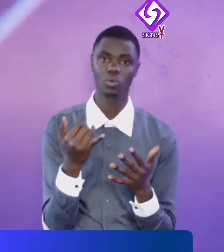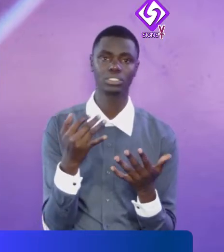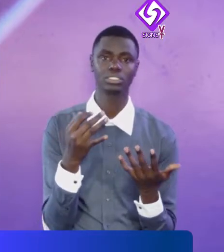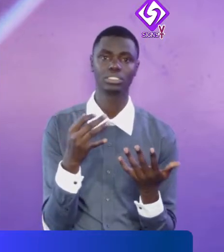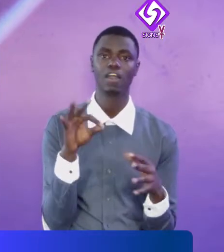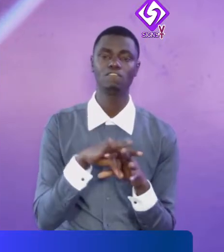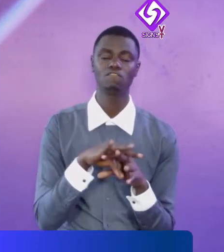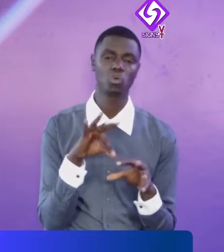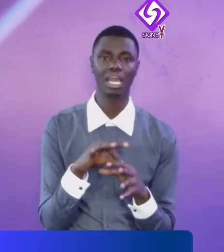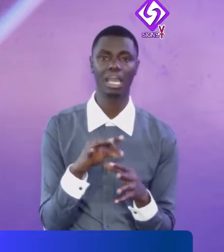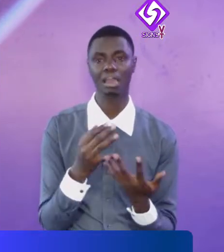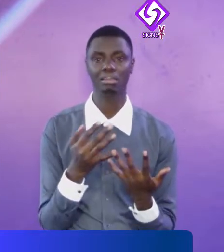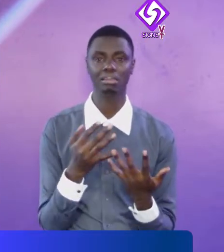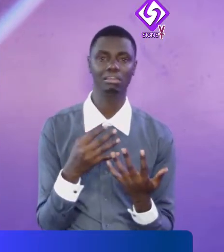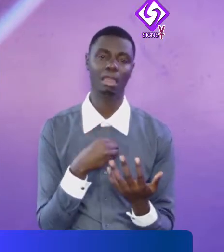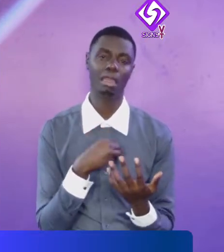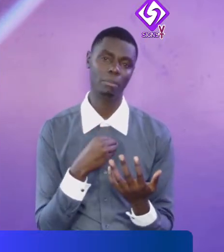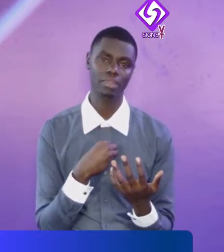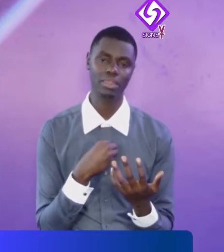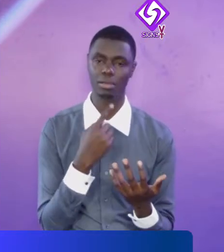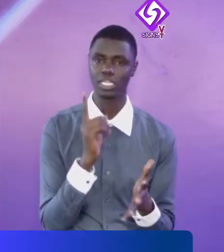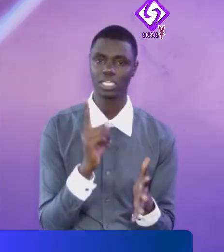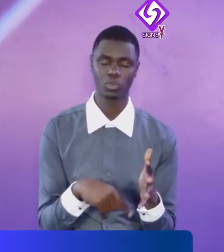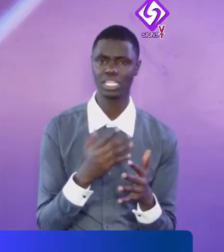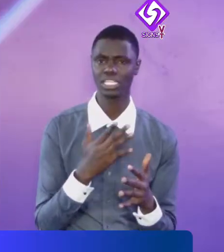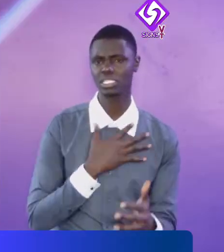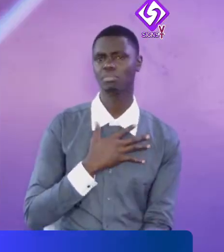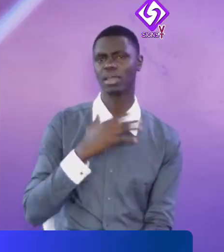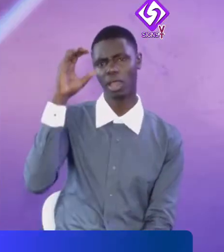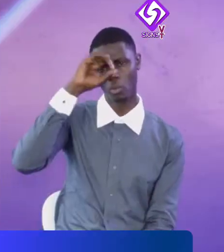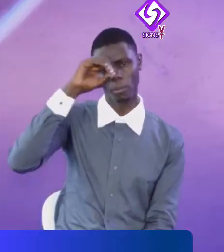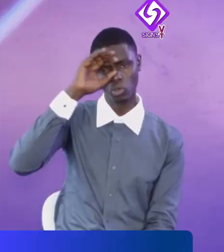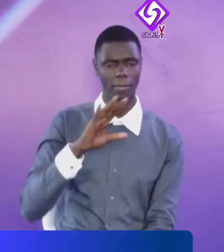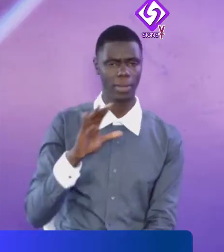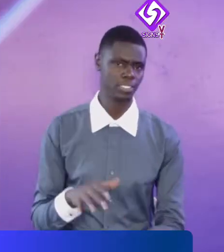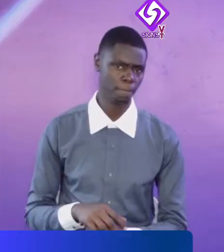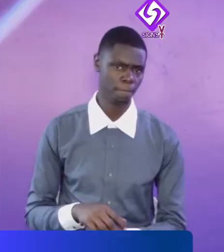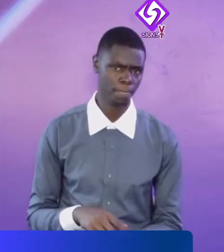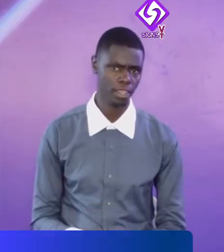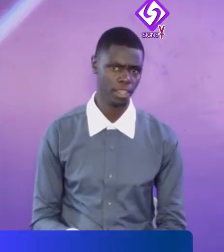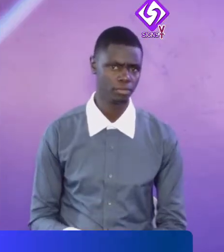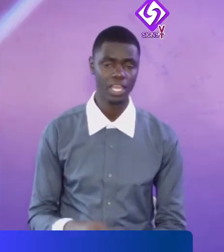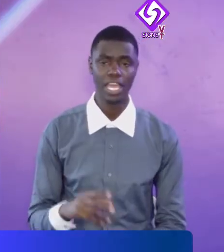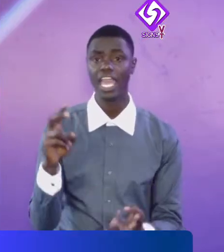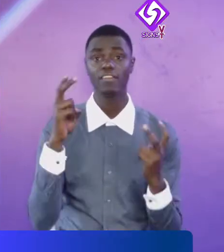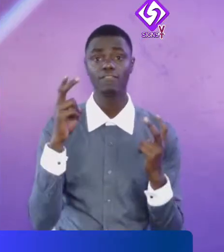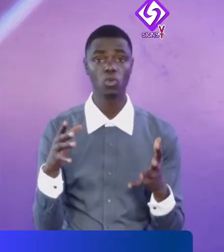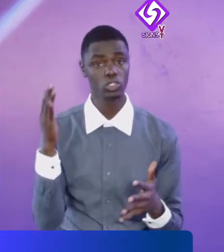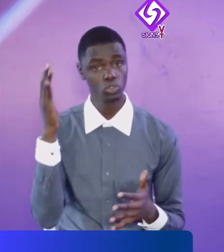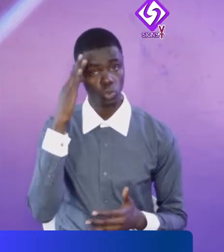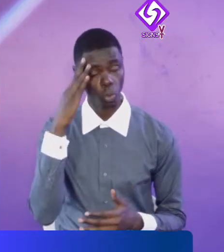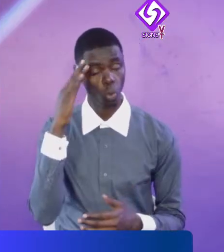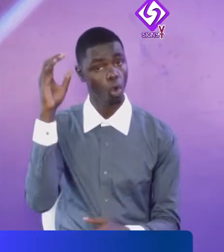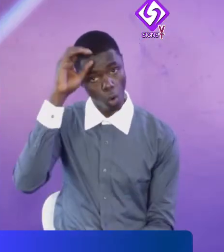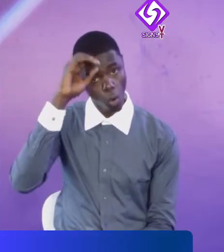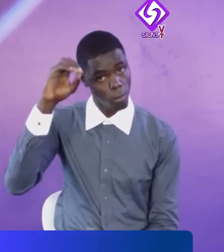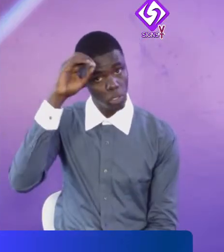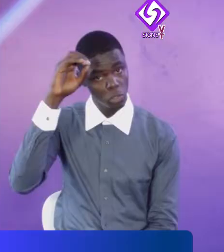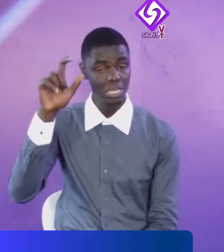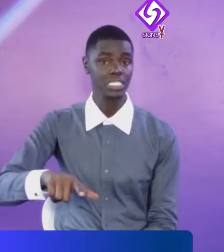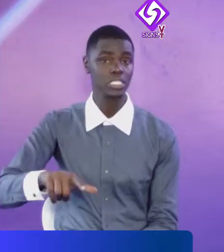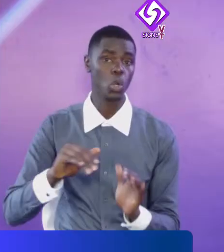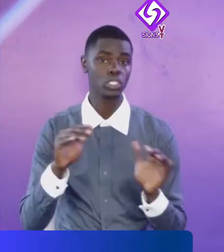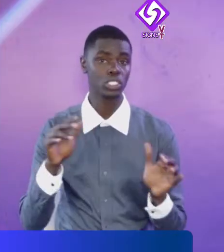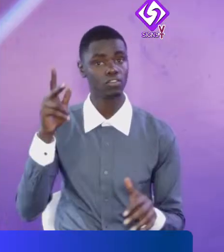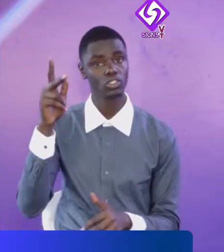this is a theory. And I have to say, Alan, this is my opinion. Yeah. And let the viewers know that opinion is the lowest level